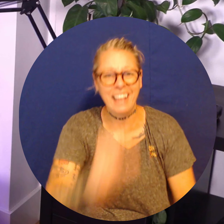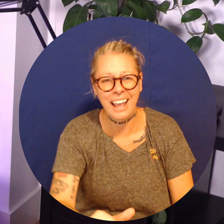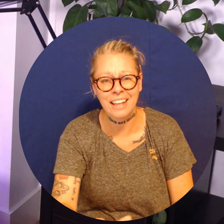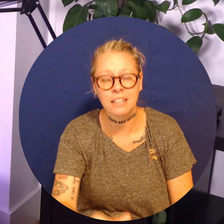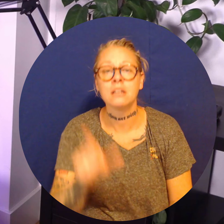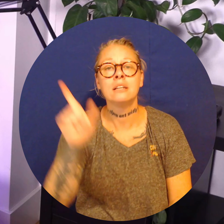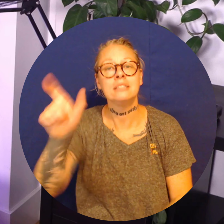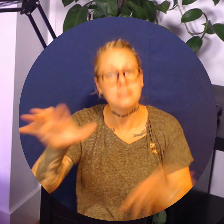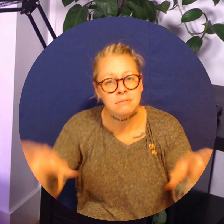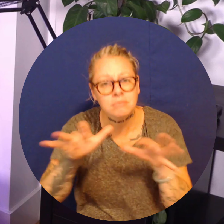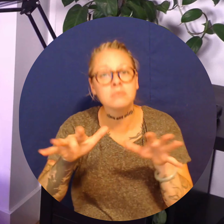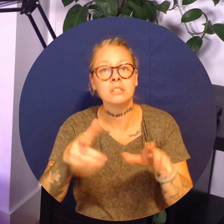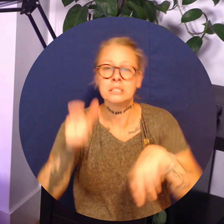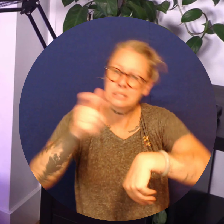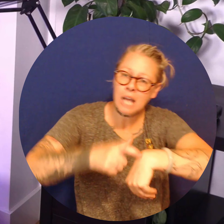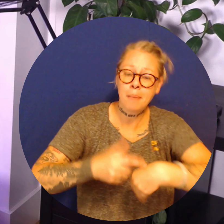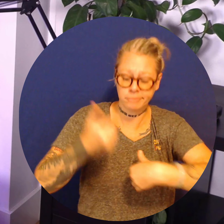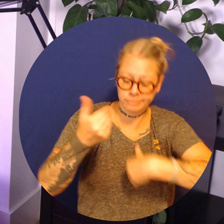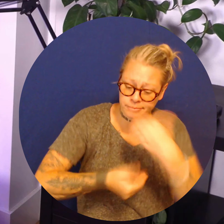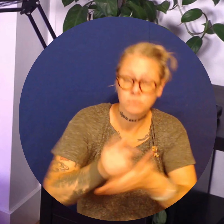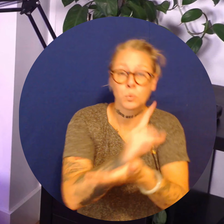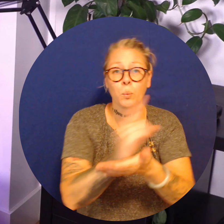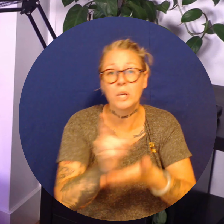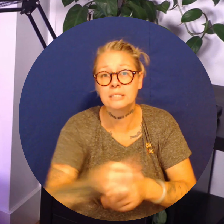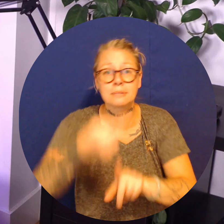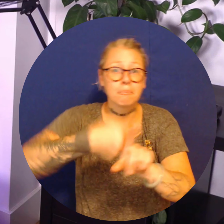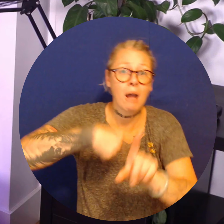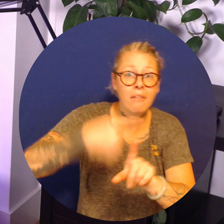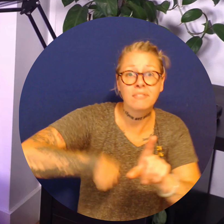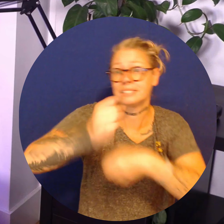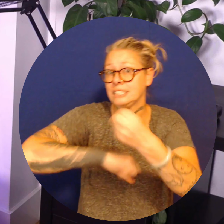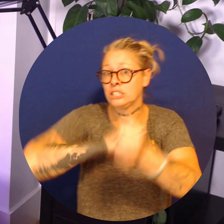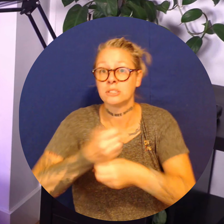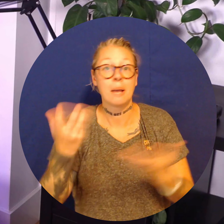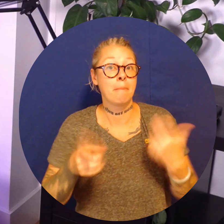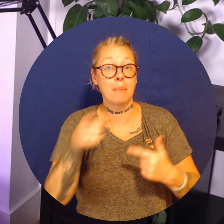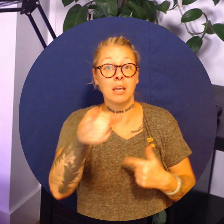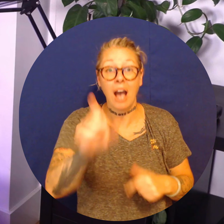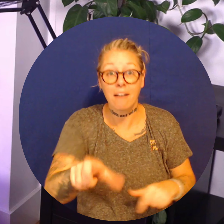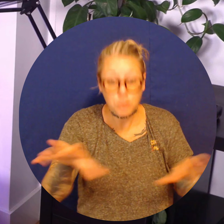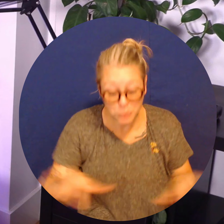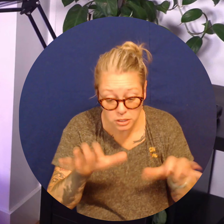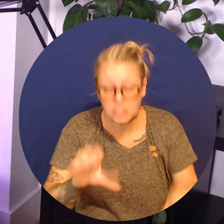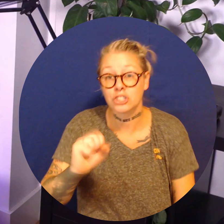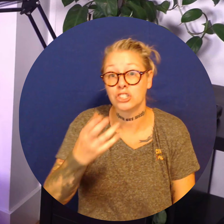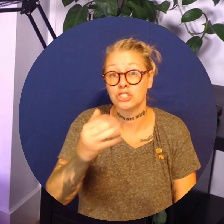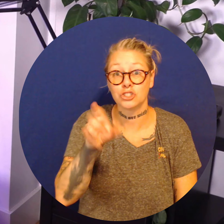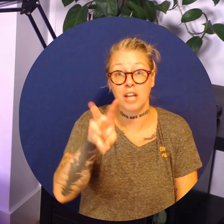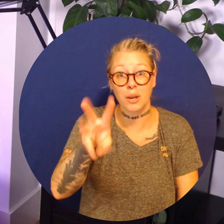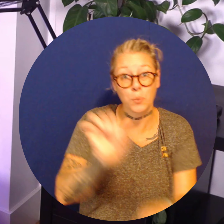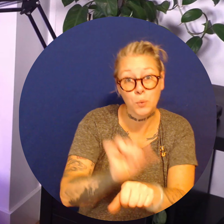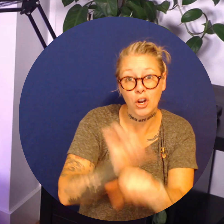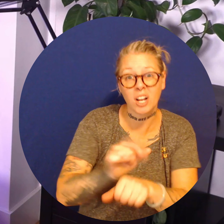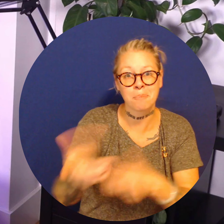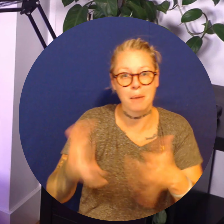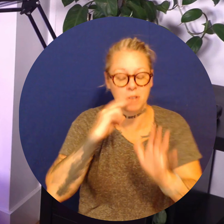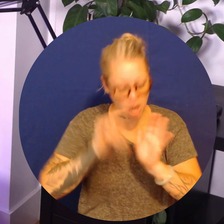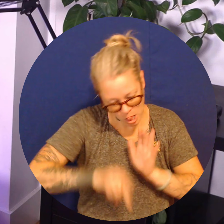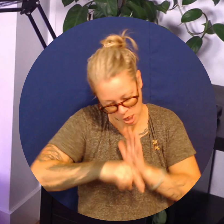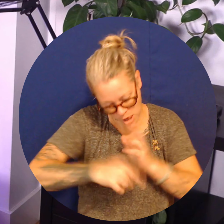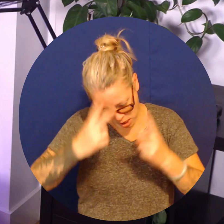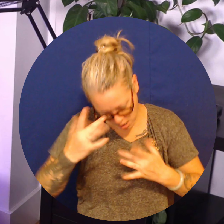organize this give it a couple weeks give it a couple months maybe you need a couple years maybe you need more fucking shadow work because we're really trying and you keep pushing the frequency